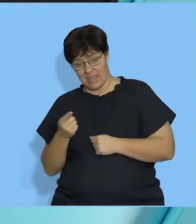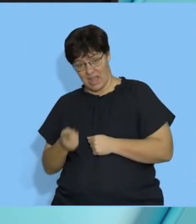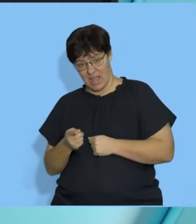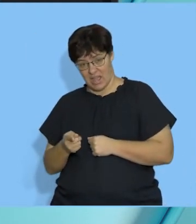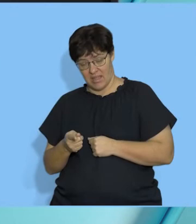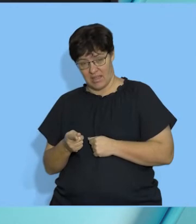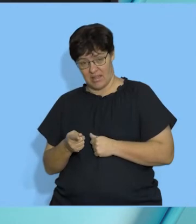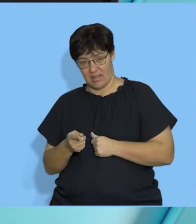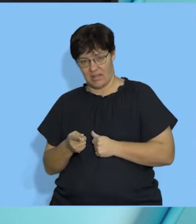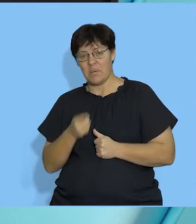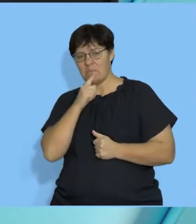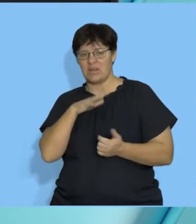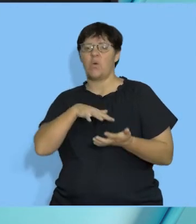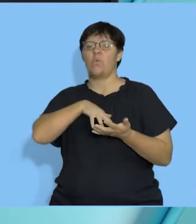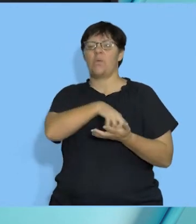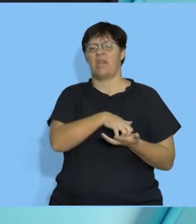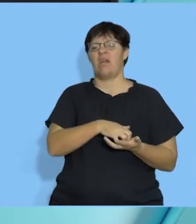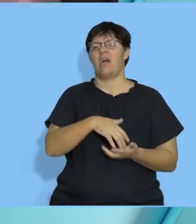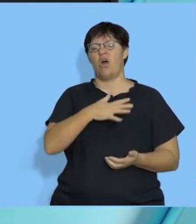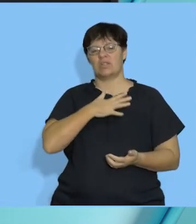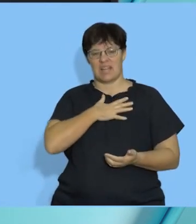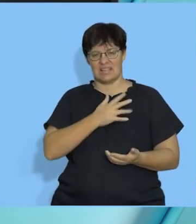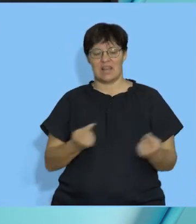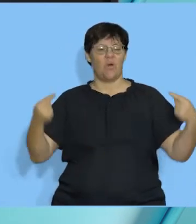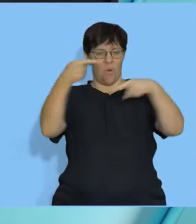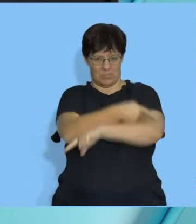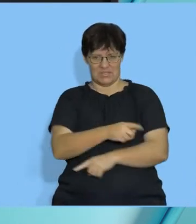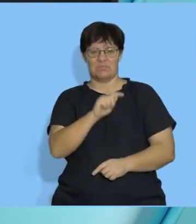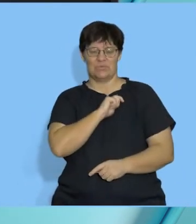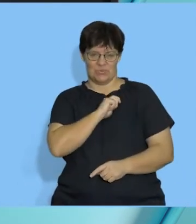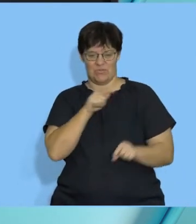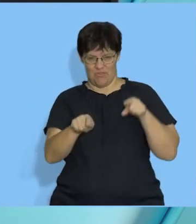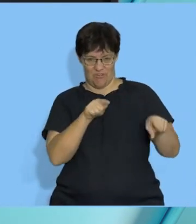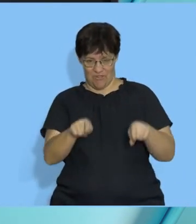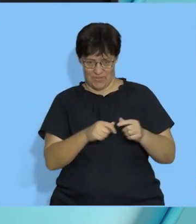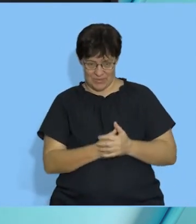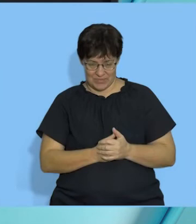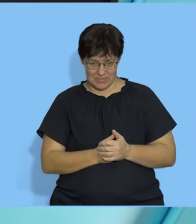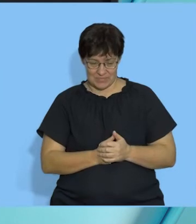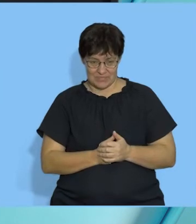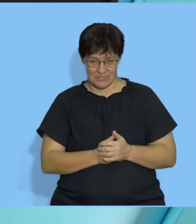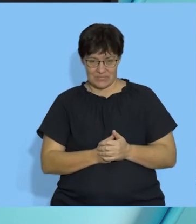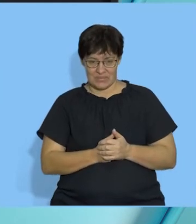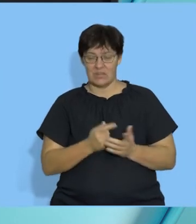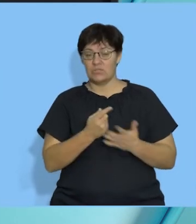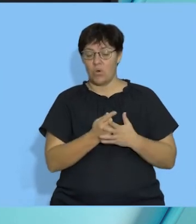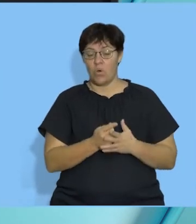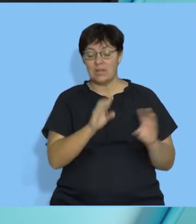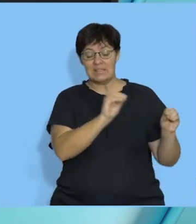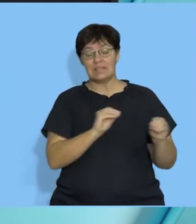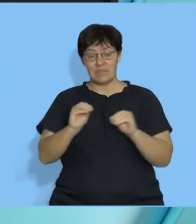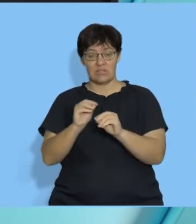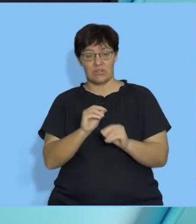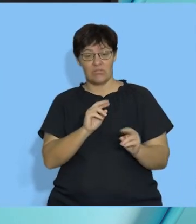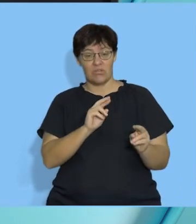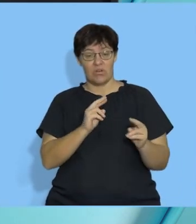is actually a weaker oxidizing agent. And the opposite is true for those two substances that are involved. So the displacement reaction actually gave